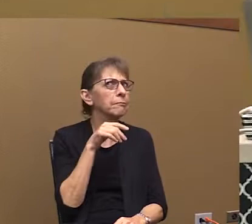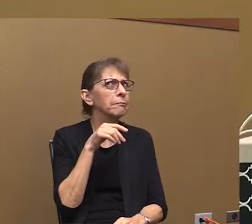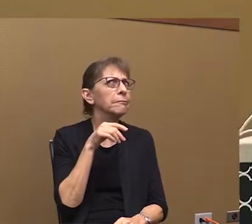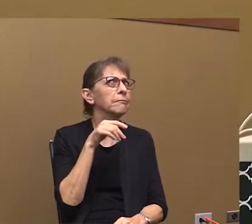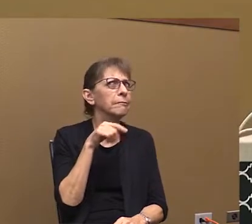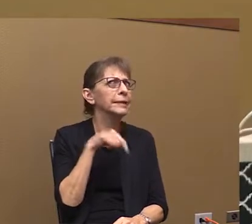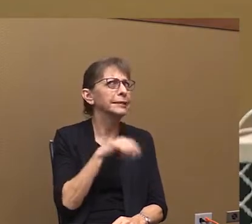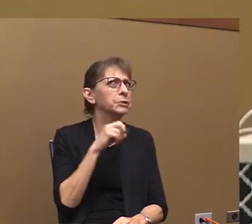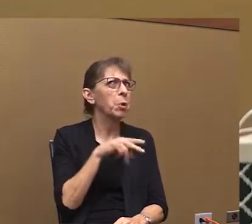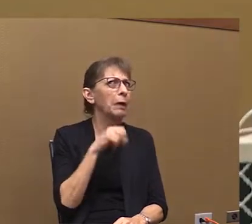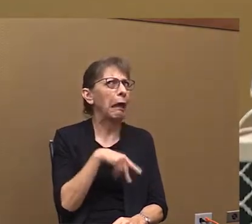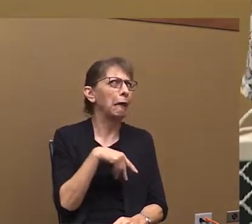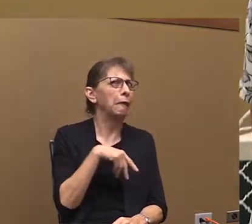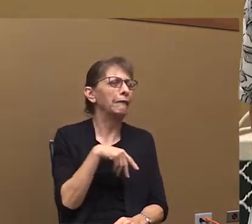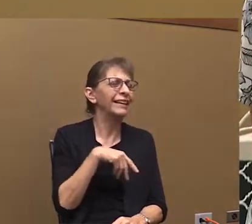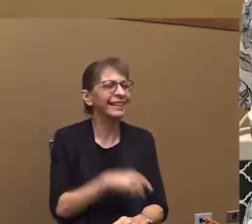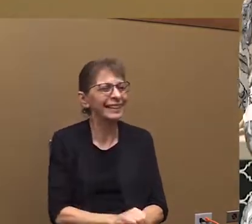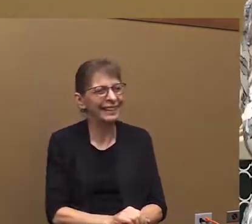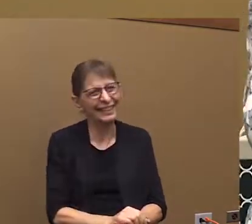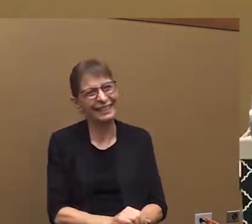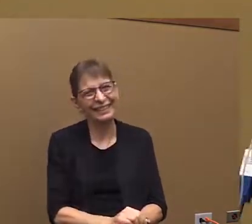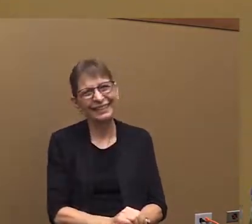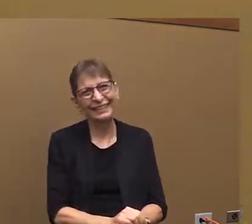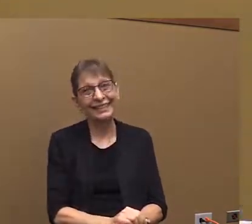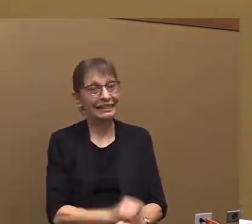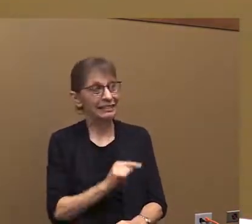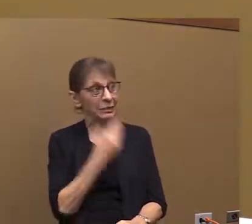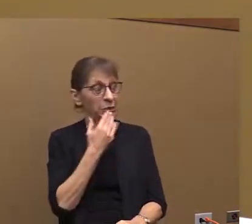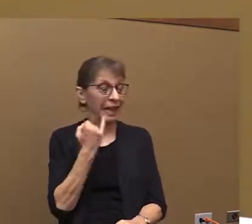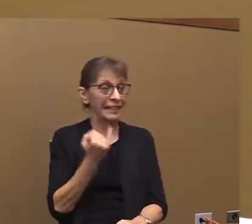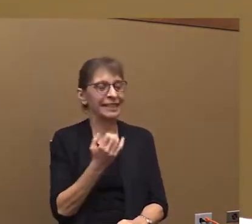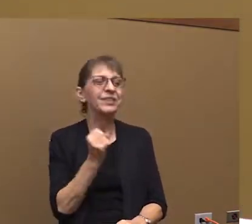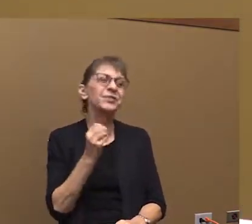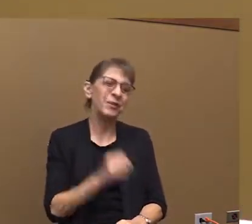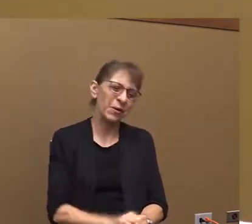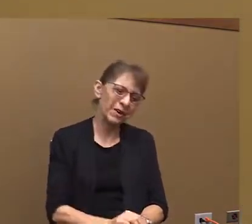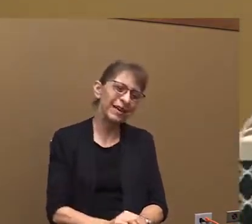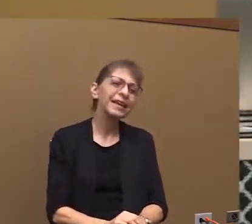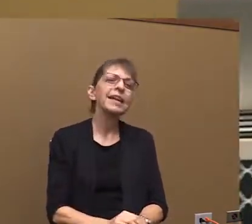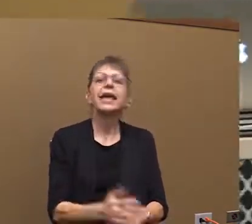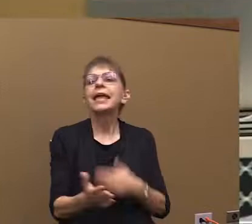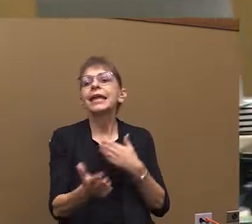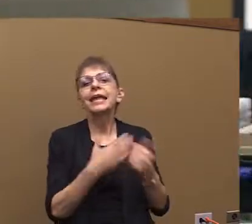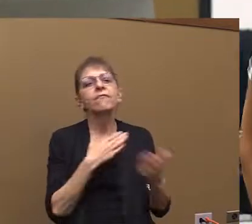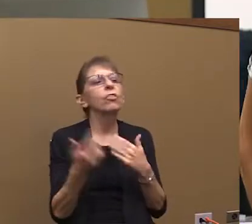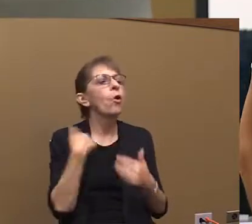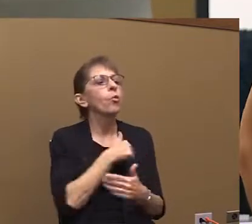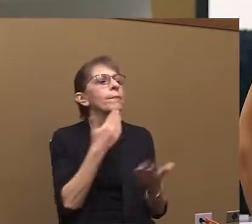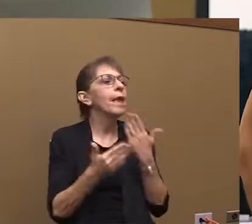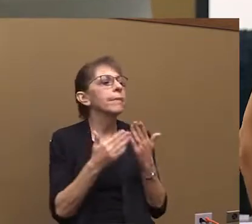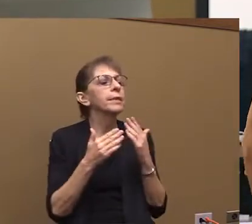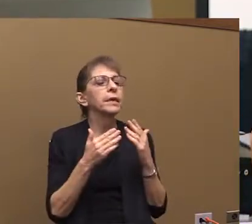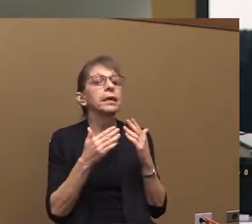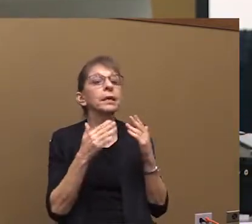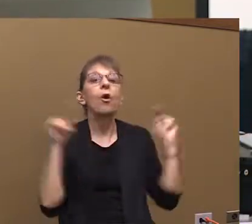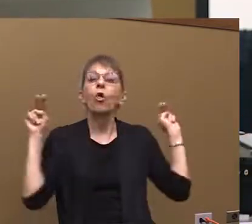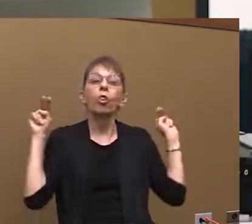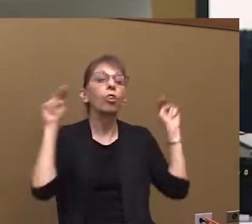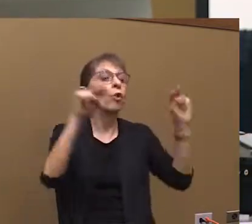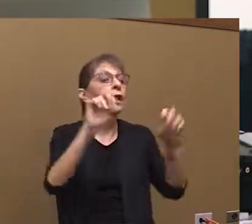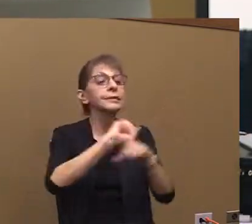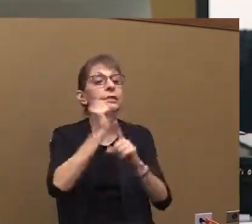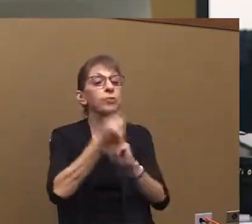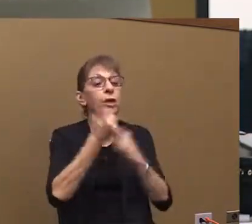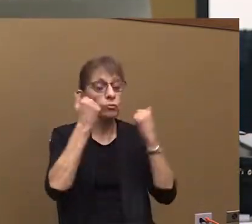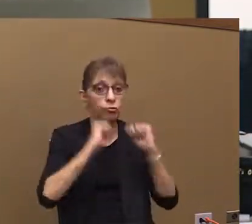this okay? You know, is this a good idea? So even though we might look at a situation and try